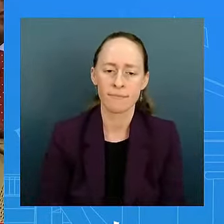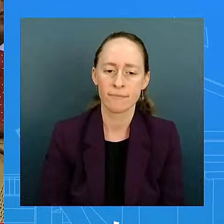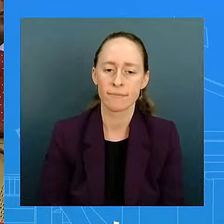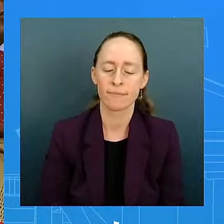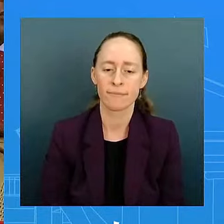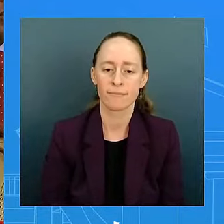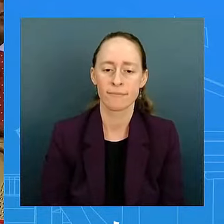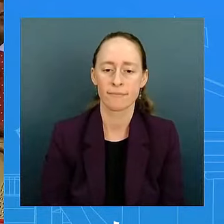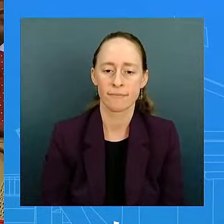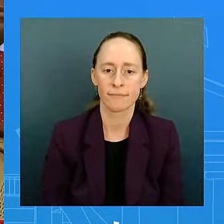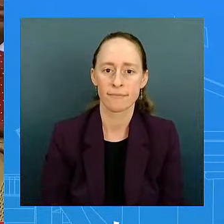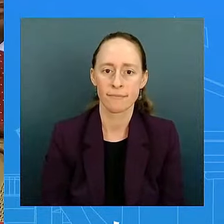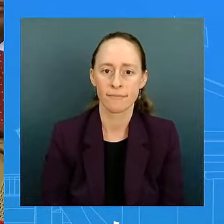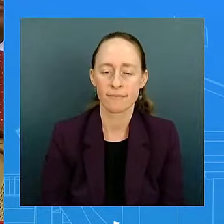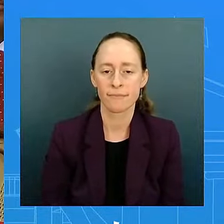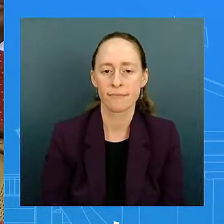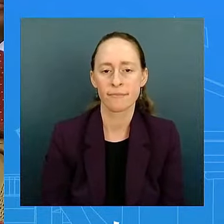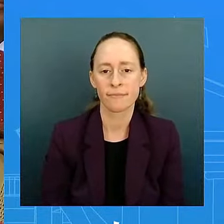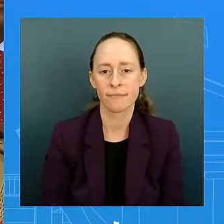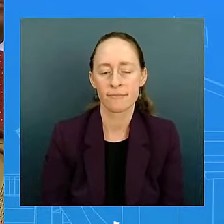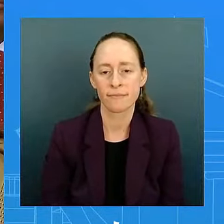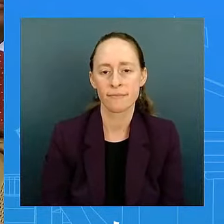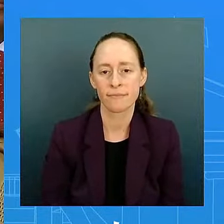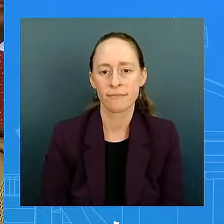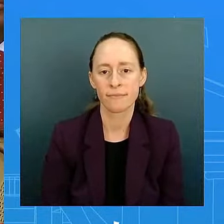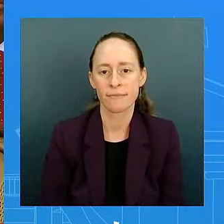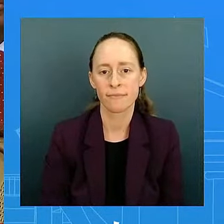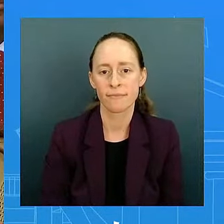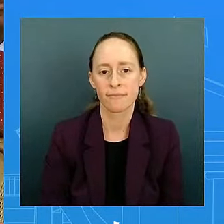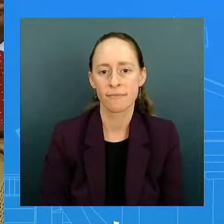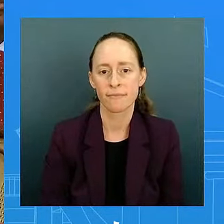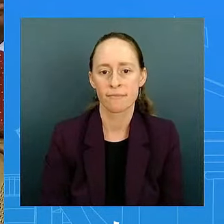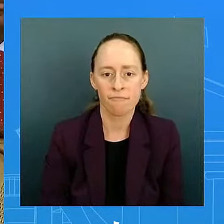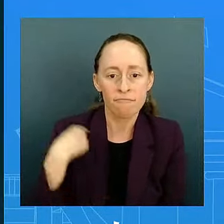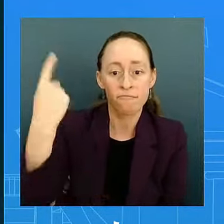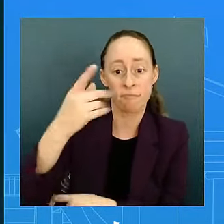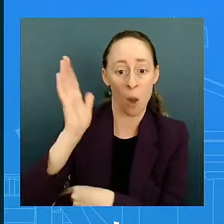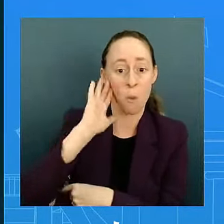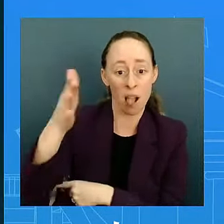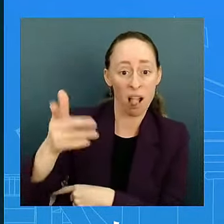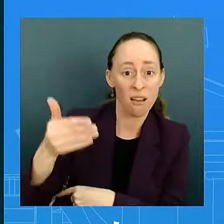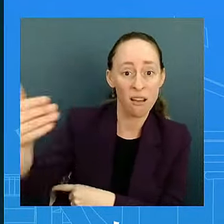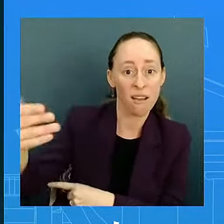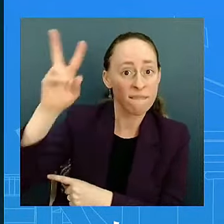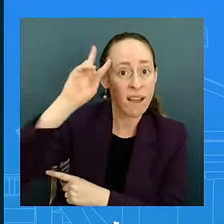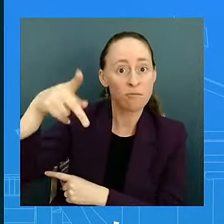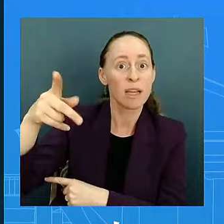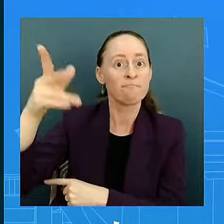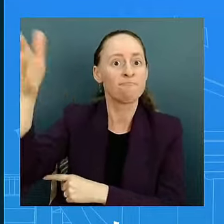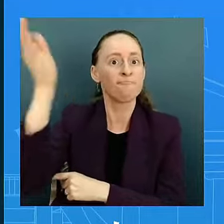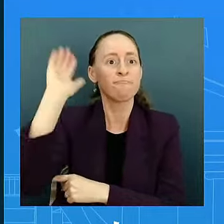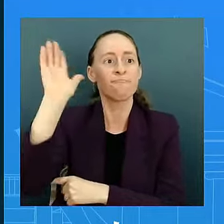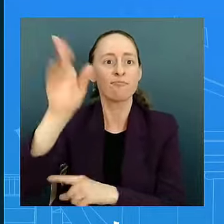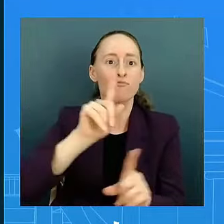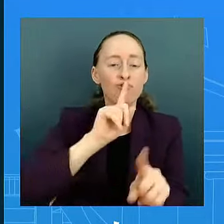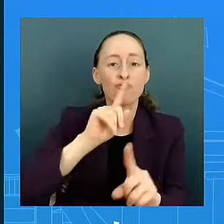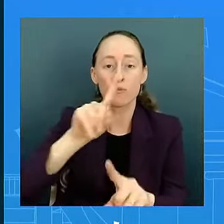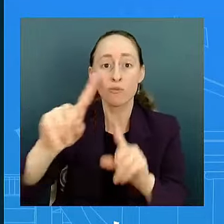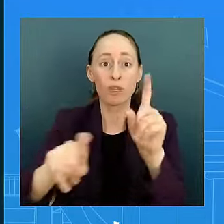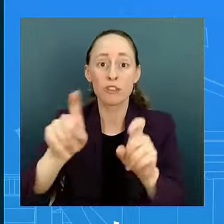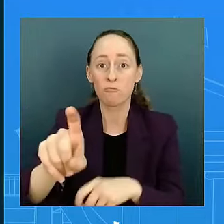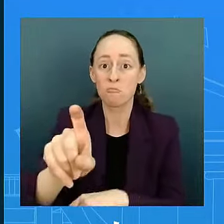any kind of press conference from the Vice President at any time soon? Oh, that's for her team to speak to. I can't speak to that from